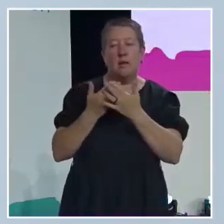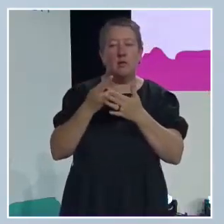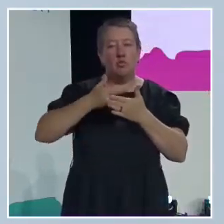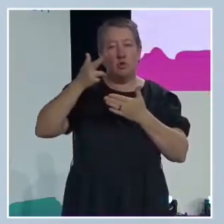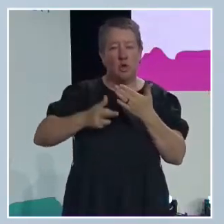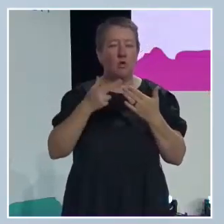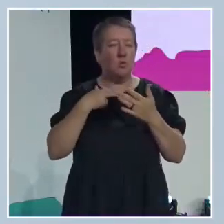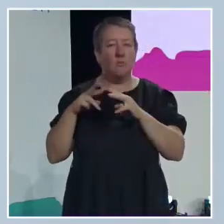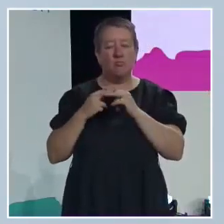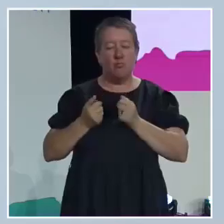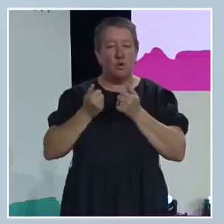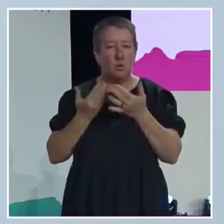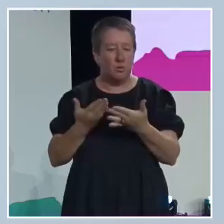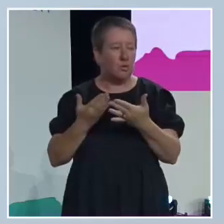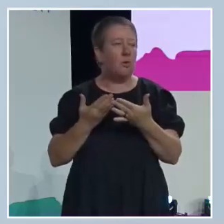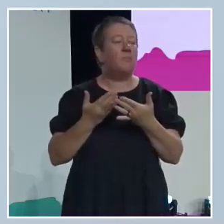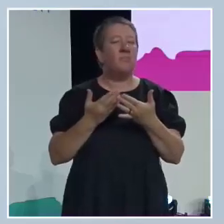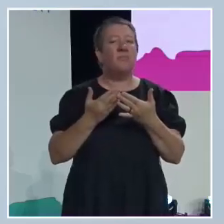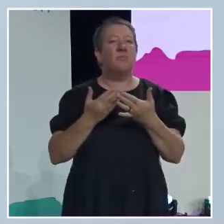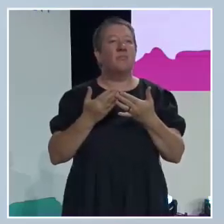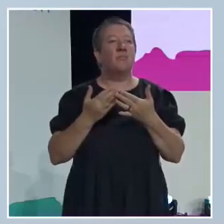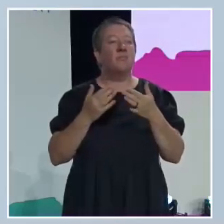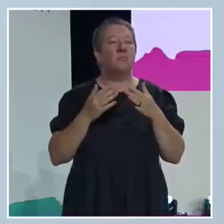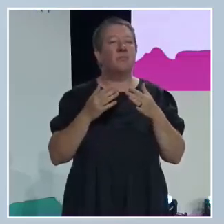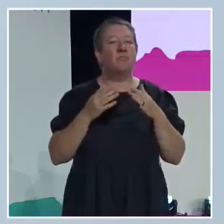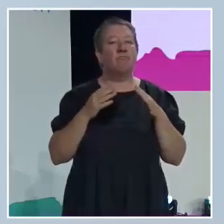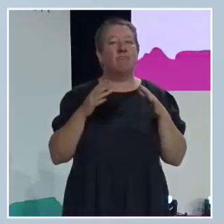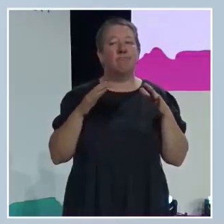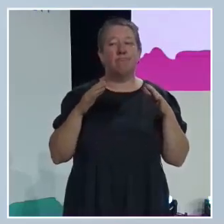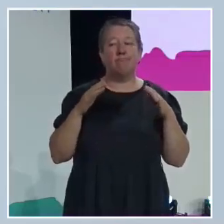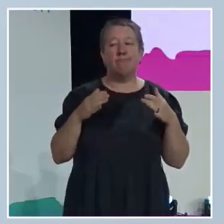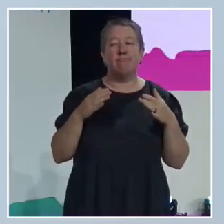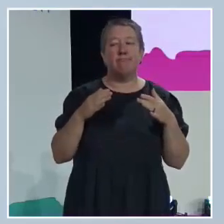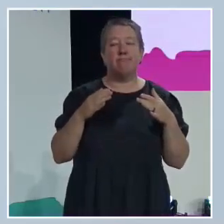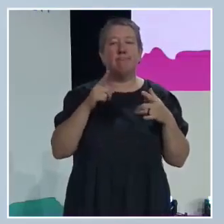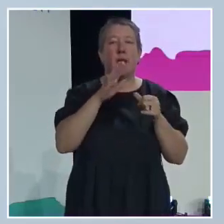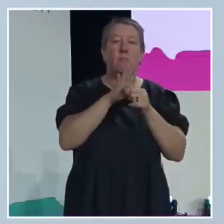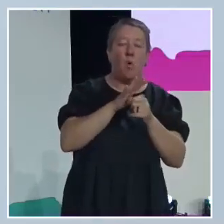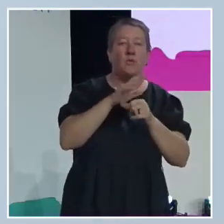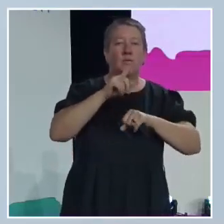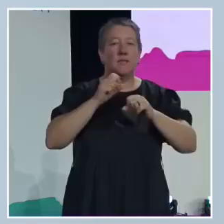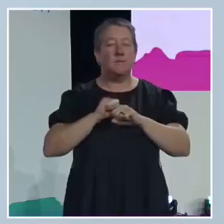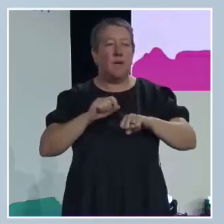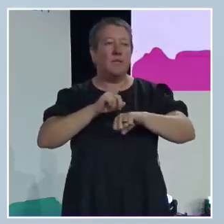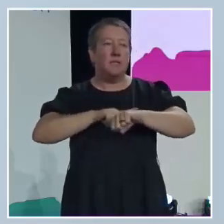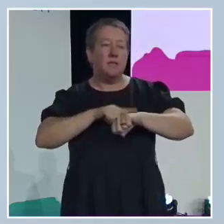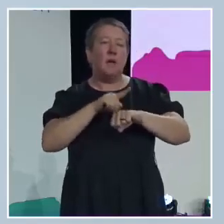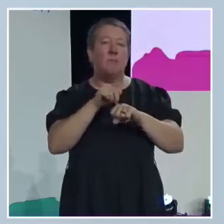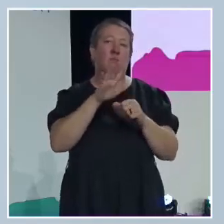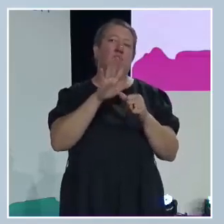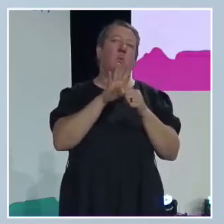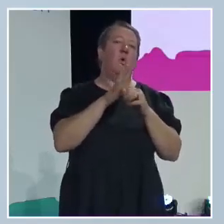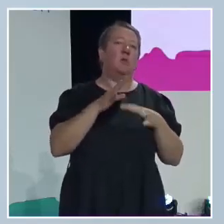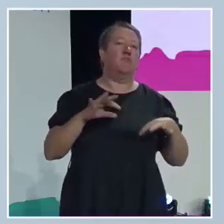FIX. From the start, FIX has been giving space, time, and really importance to the work of a number of researchers. So we